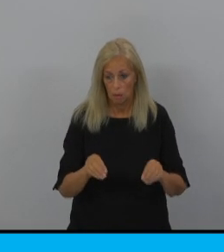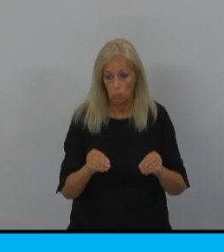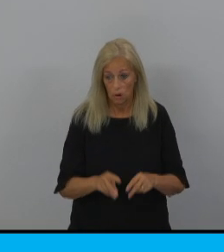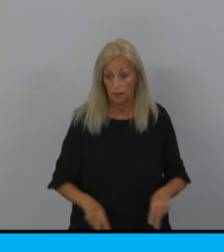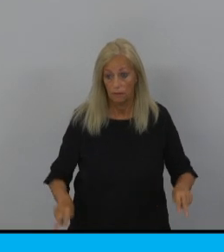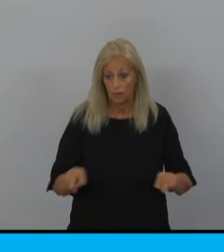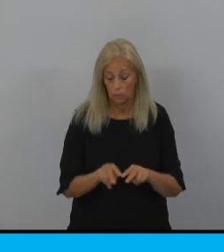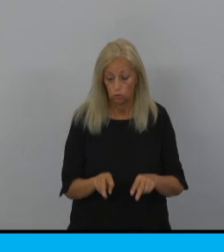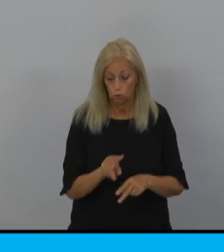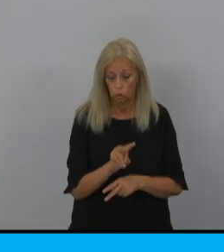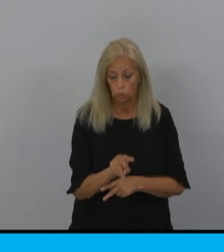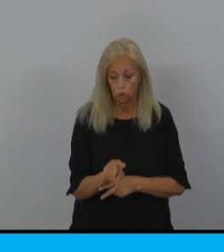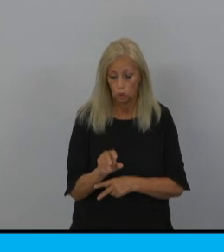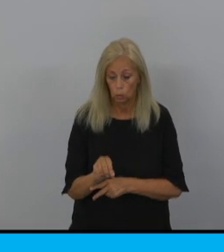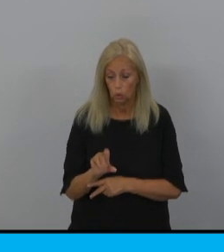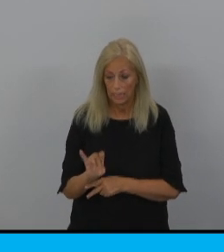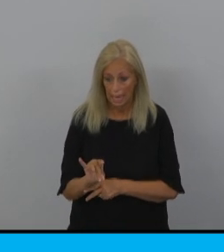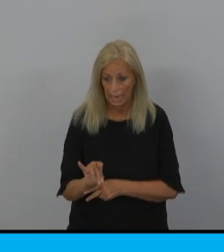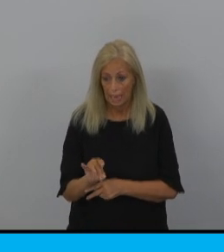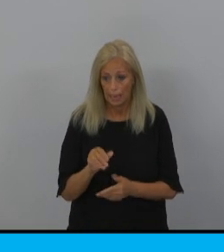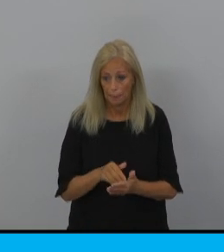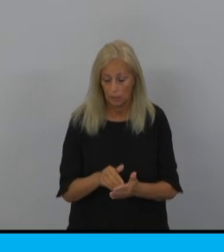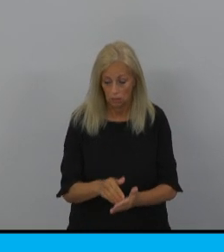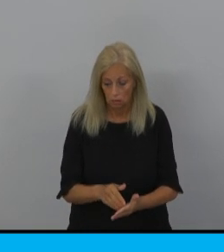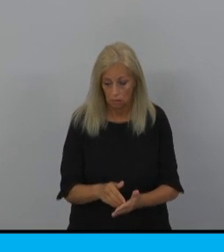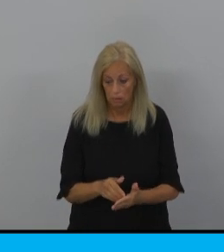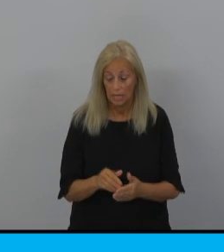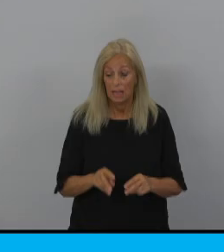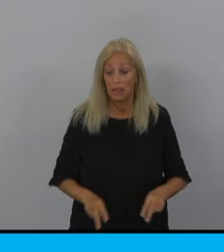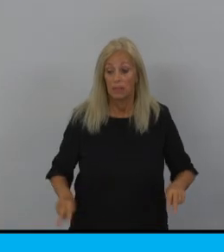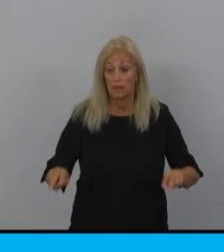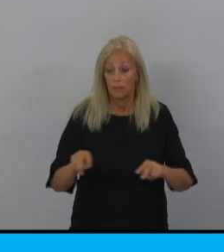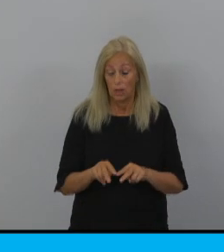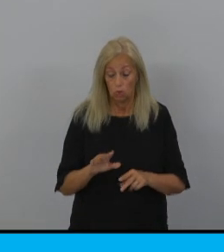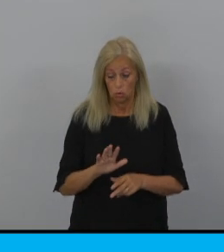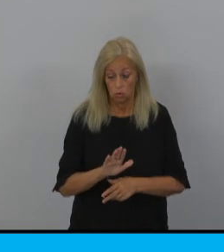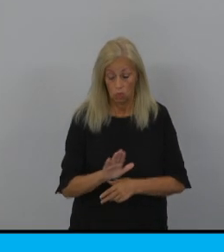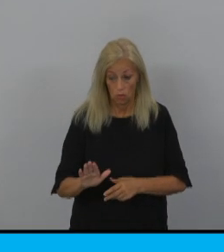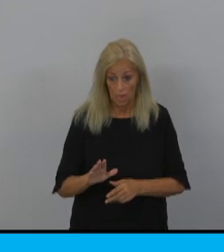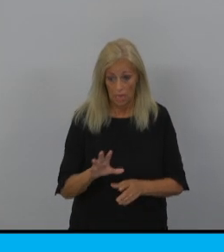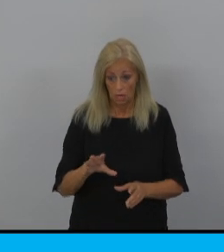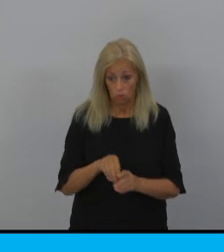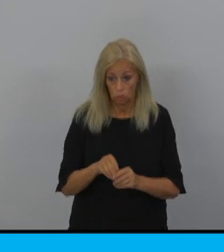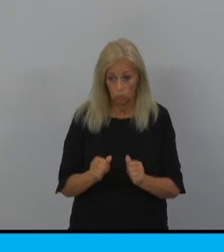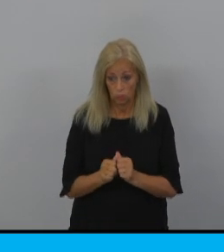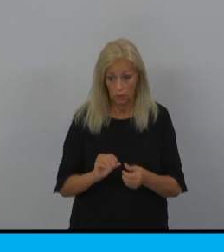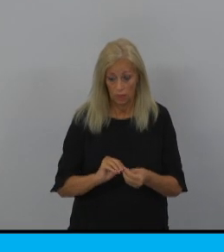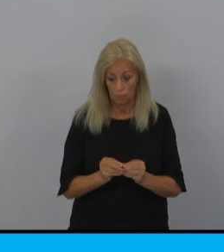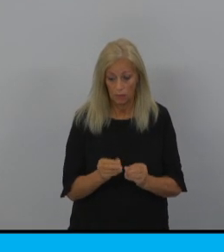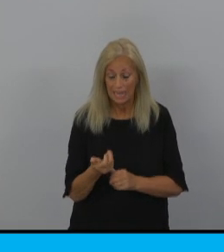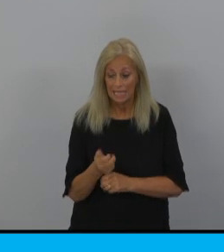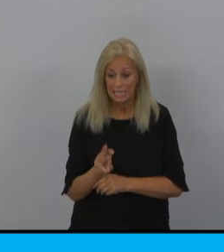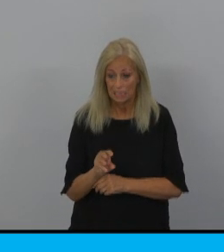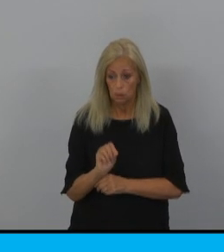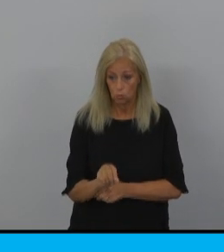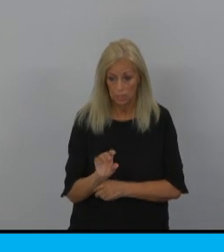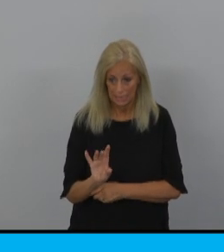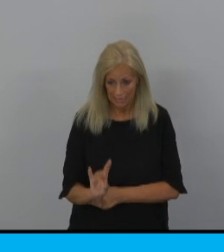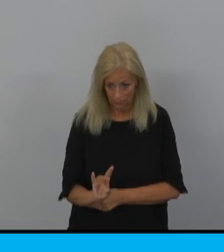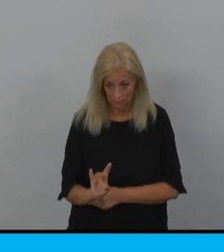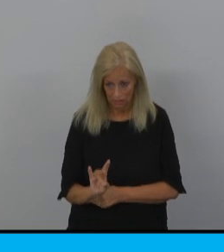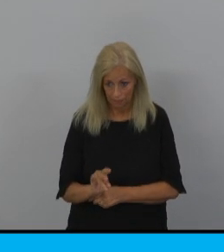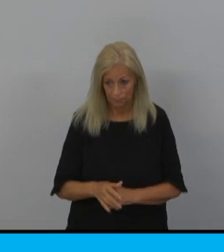those is 23.8 million, and the value that they included in our numbers was 16.7